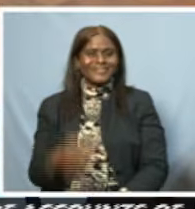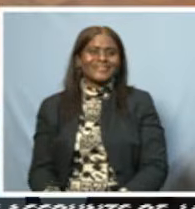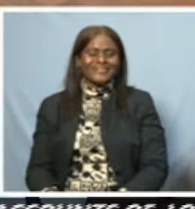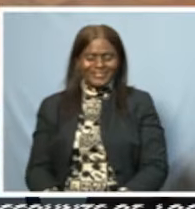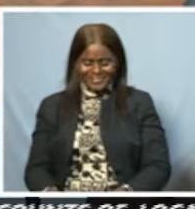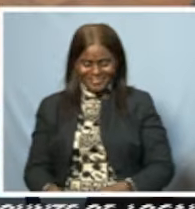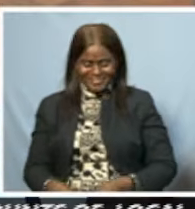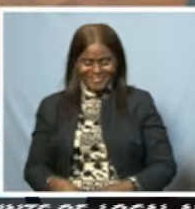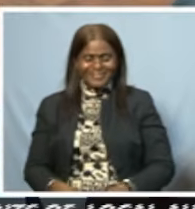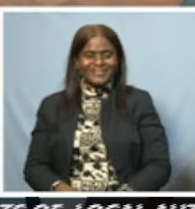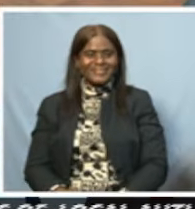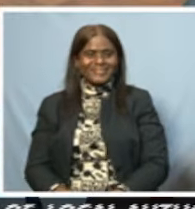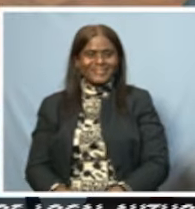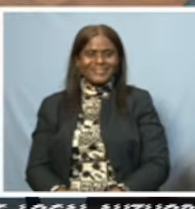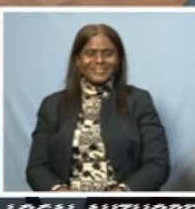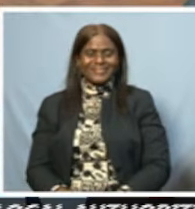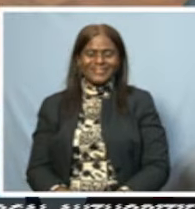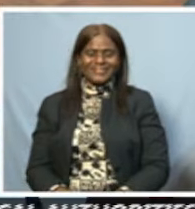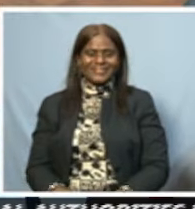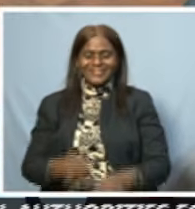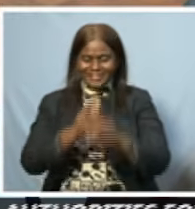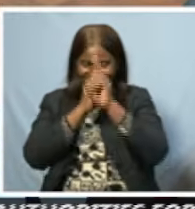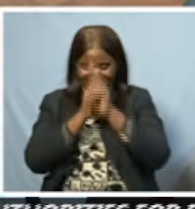Because Honorable people, Chair. Thank you.